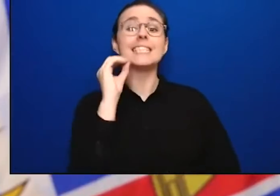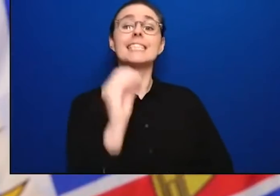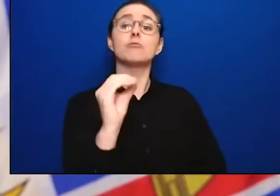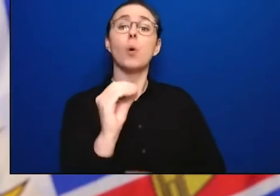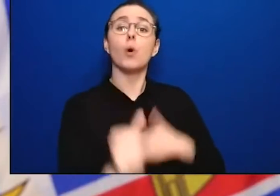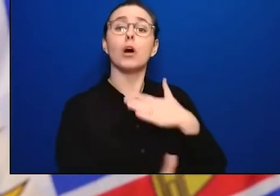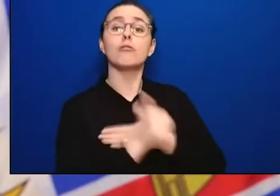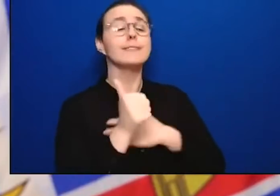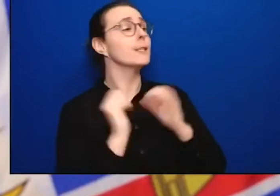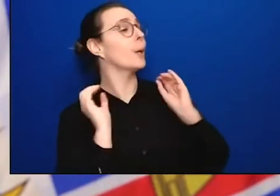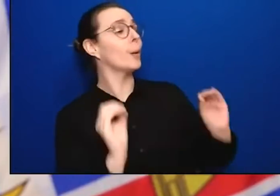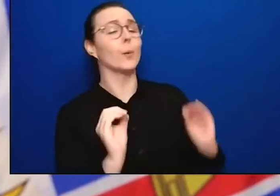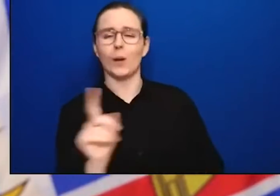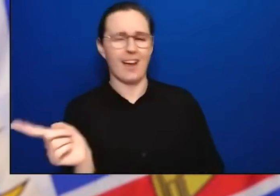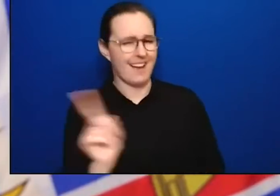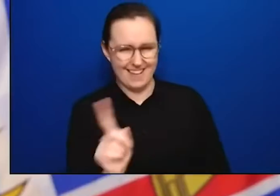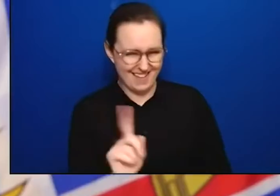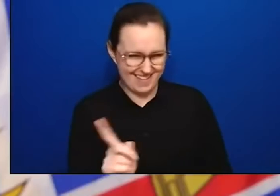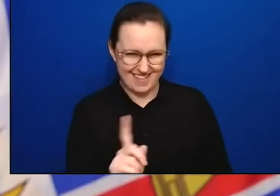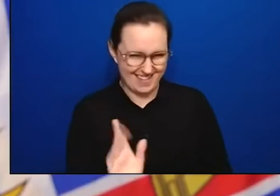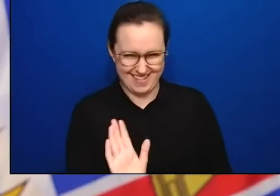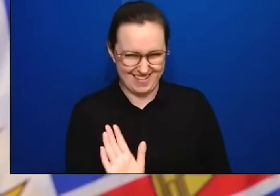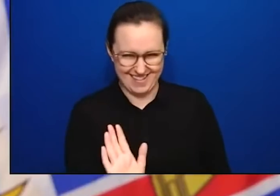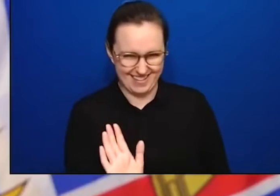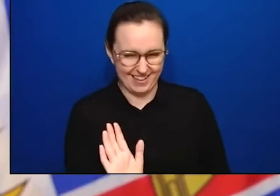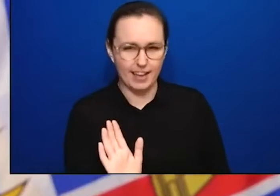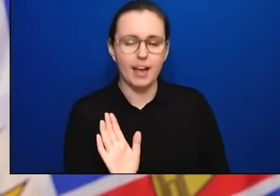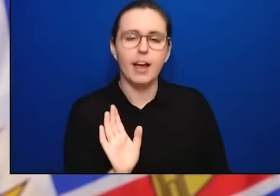not eliminate the risk, but we do know and we